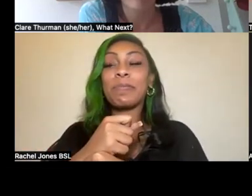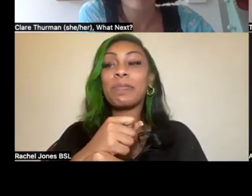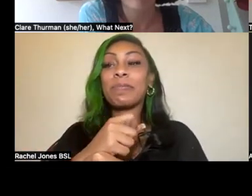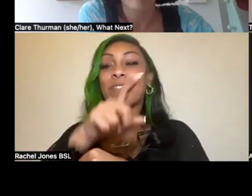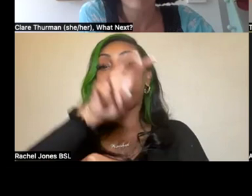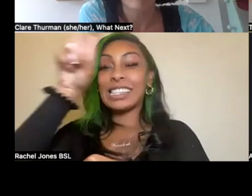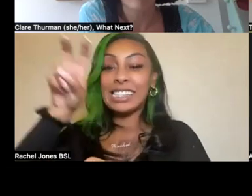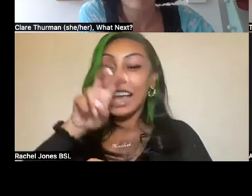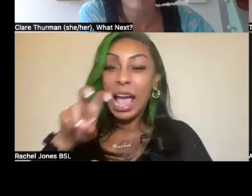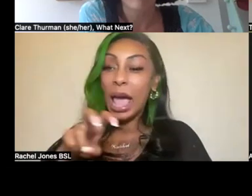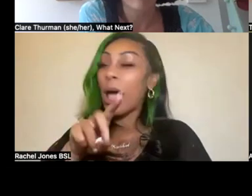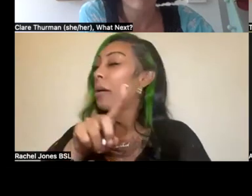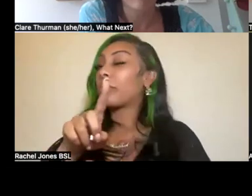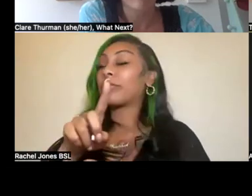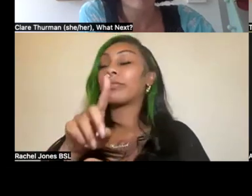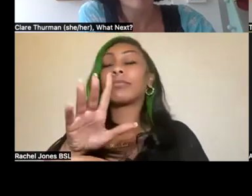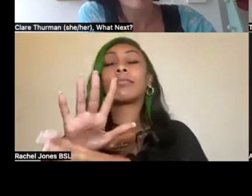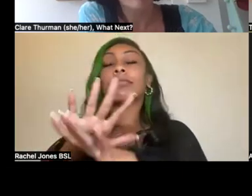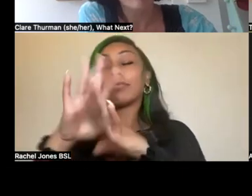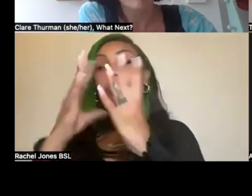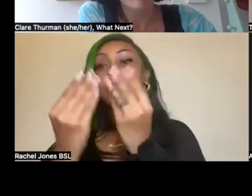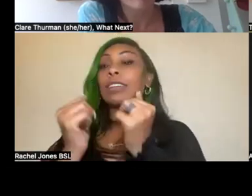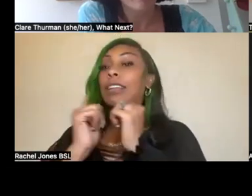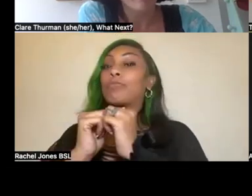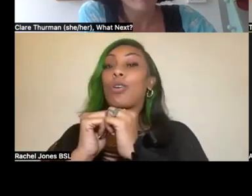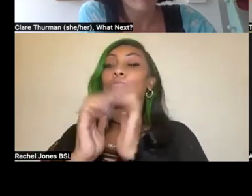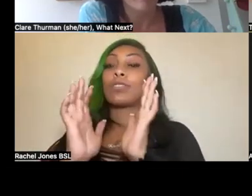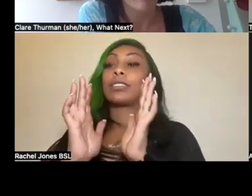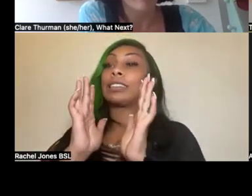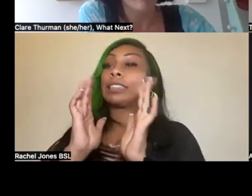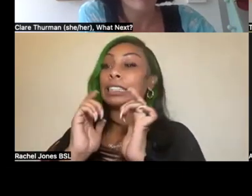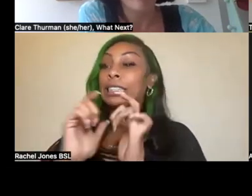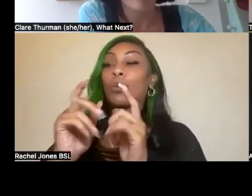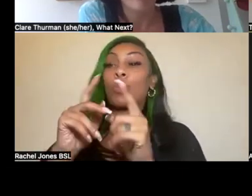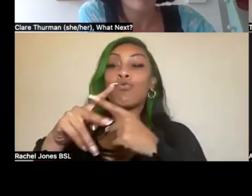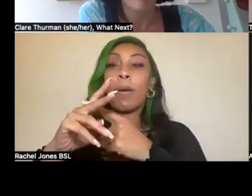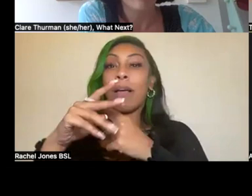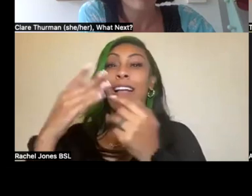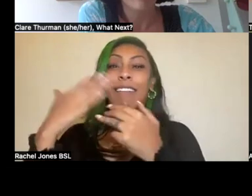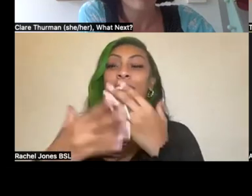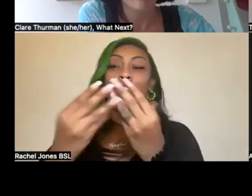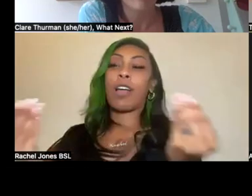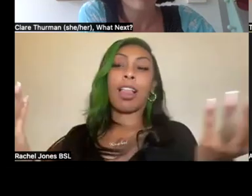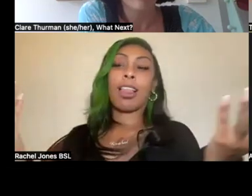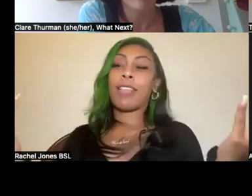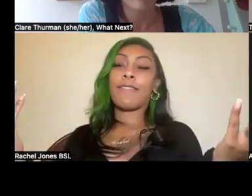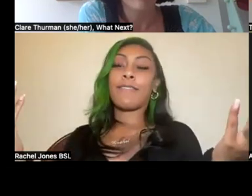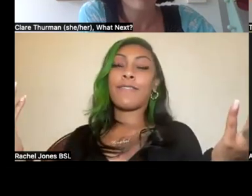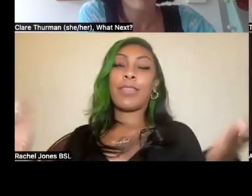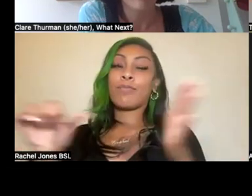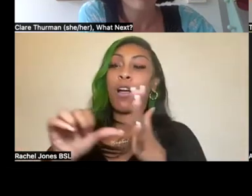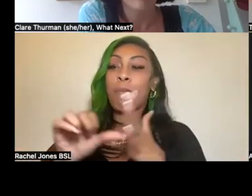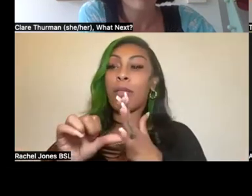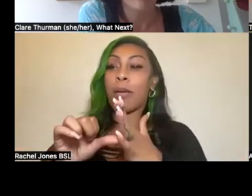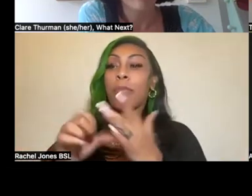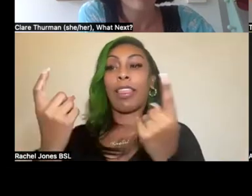actually what is wholly inappropriate. And if we continue trying to repair those, we're never going to solve the root of the problem, which is that